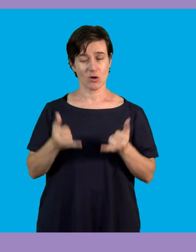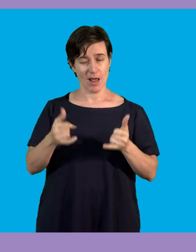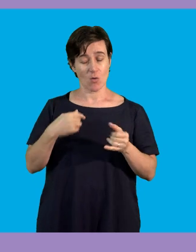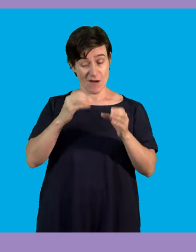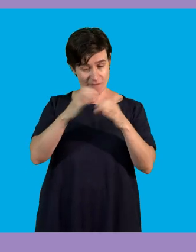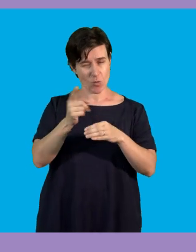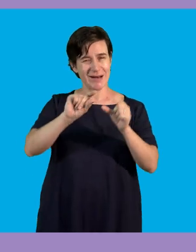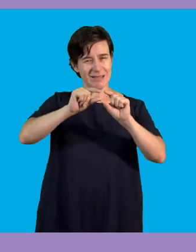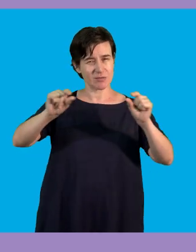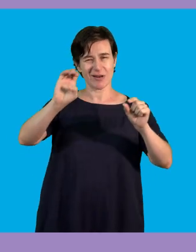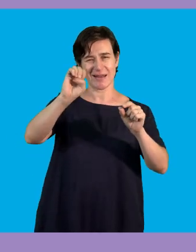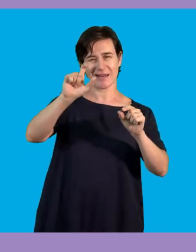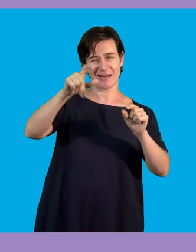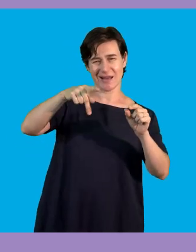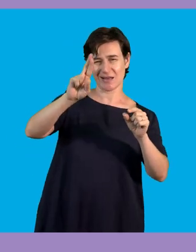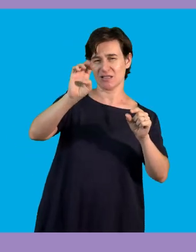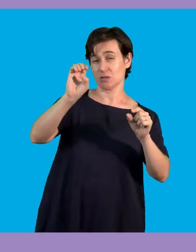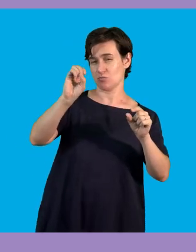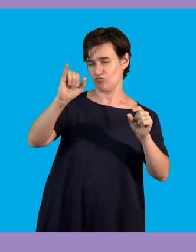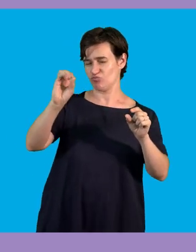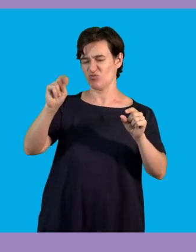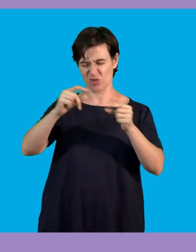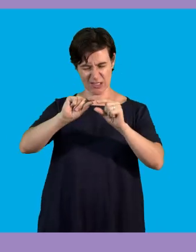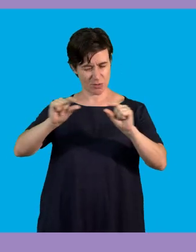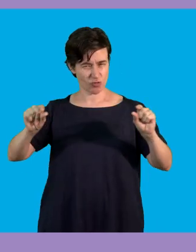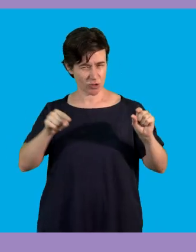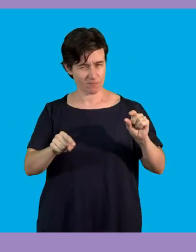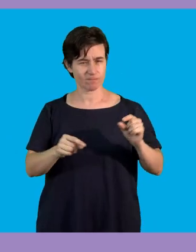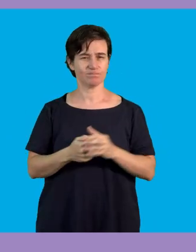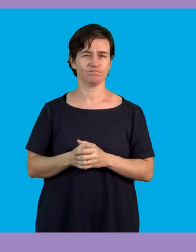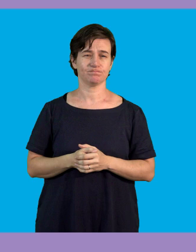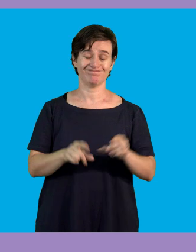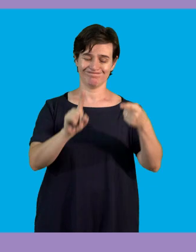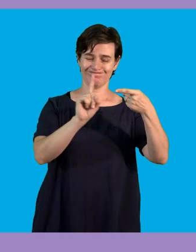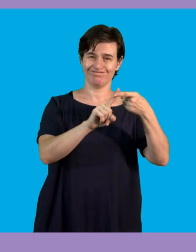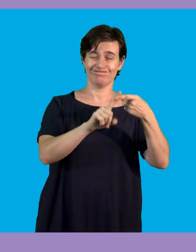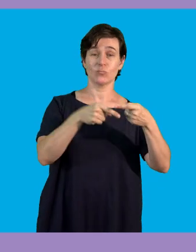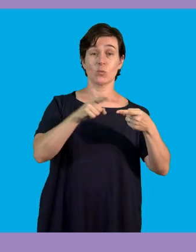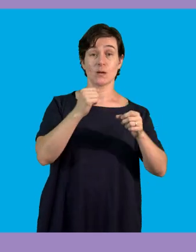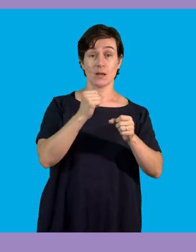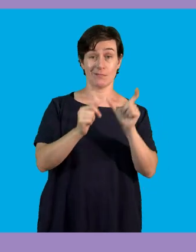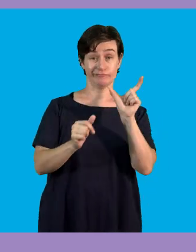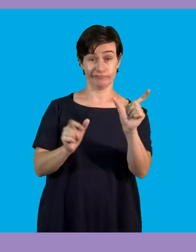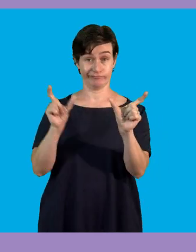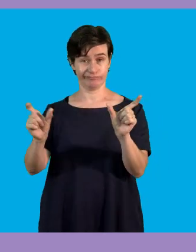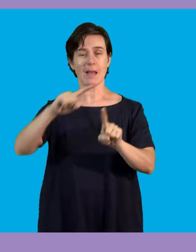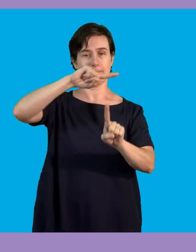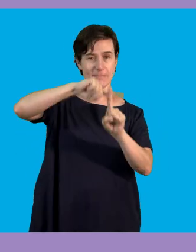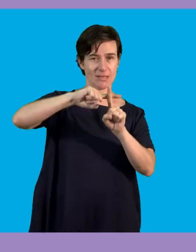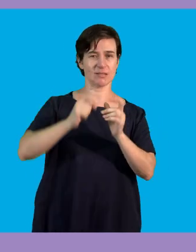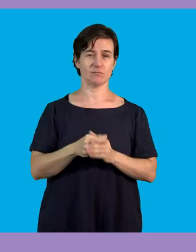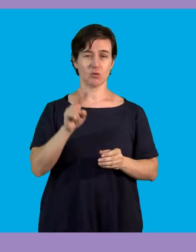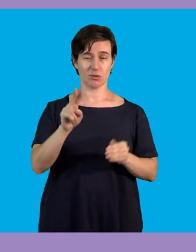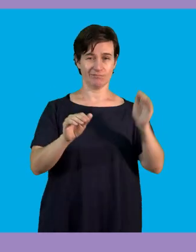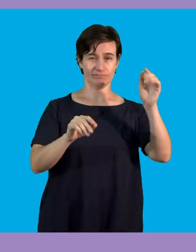dealing with expressions, expressions would come in. Let's look at the first question. Add these expressions. We have an